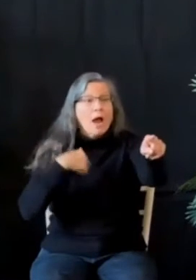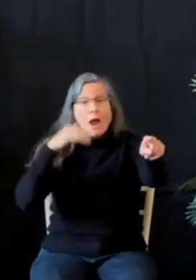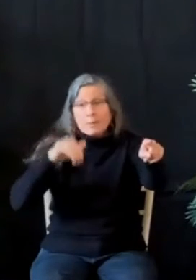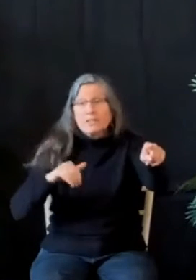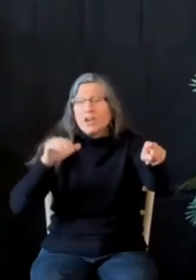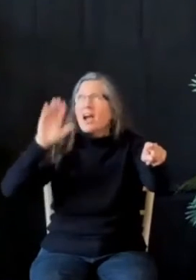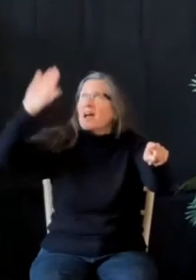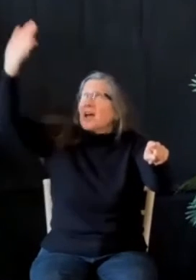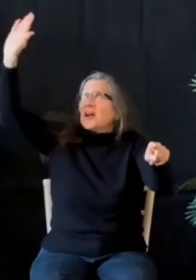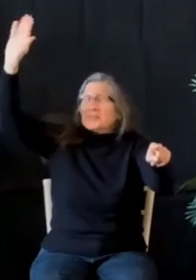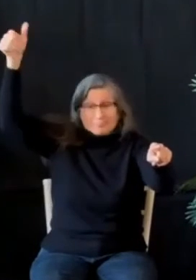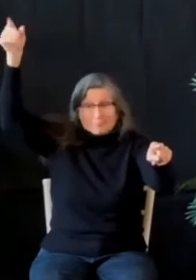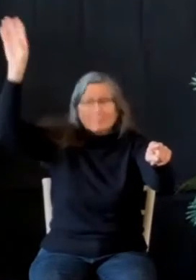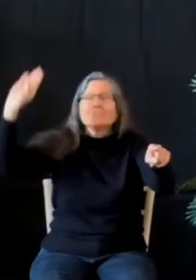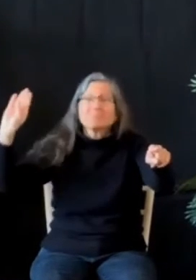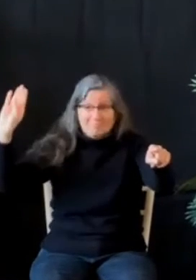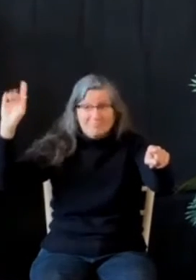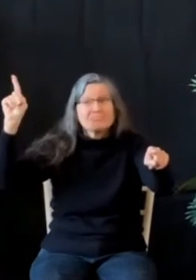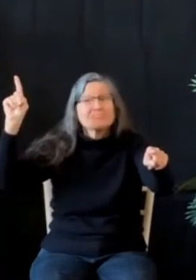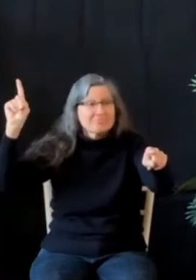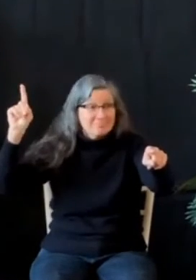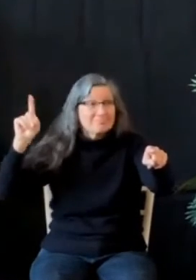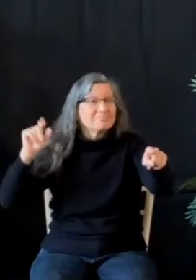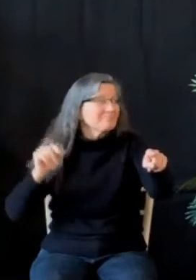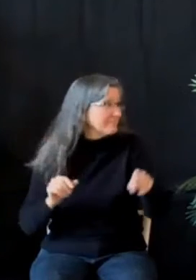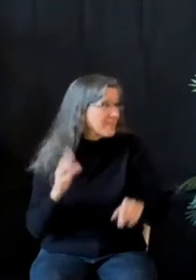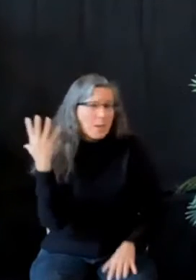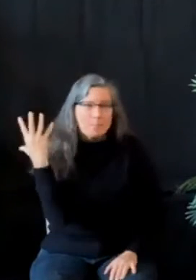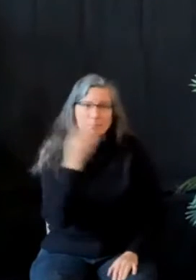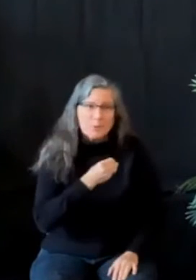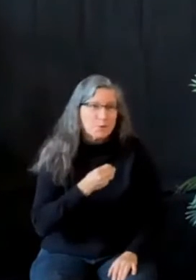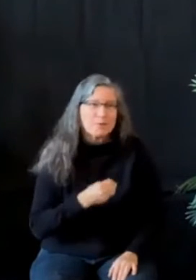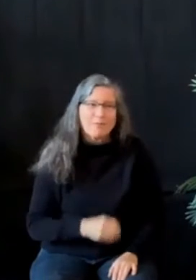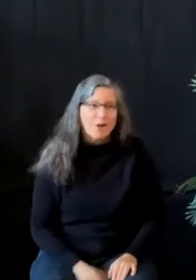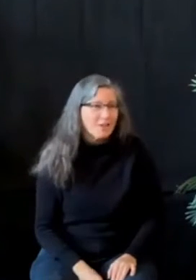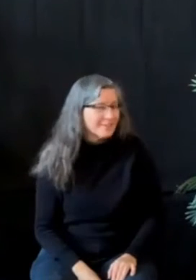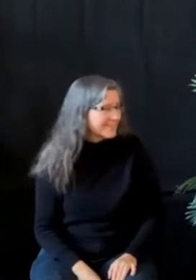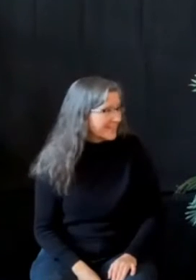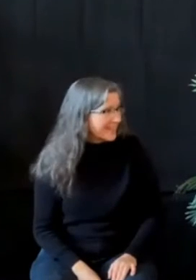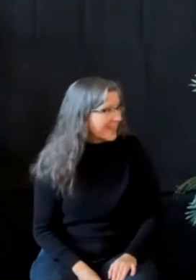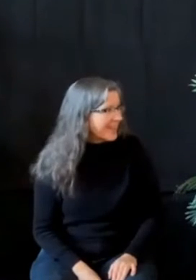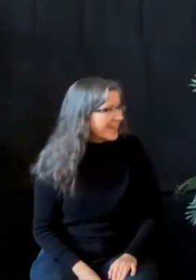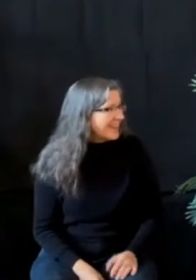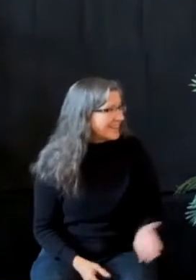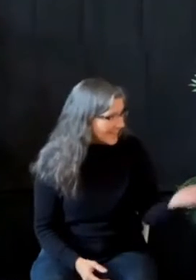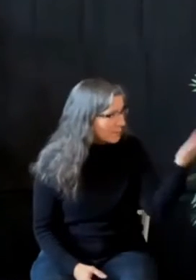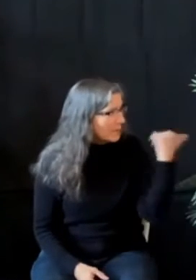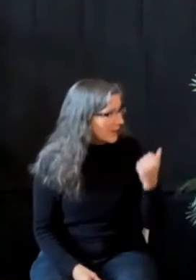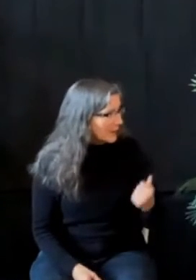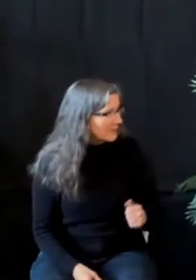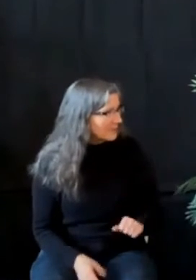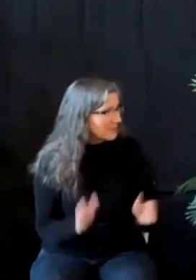You're a child of God. How spiritual. Hey, come here.